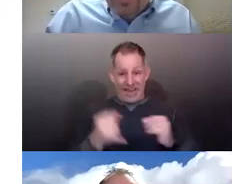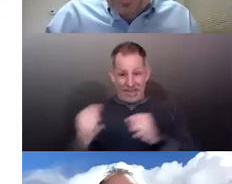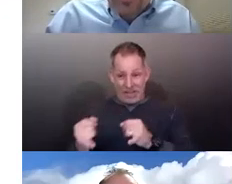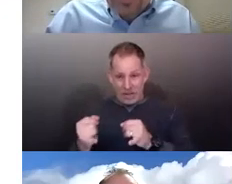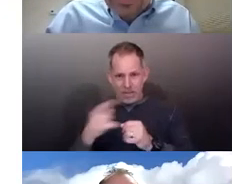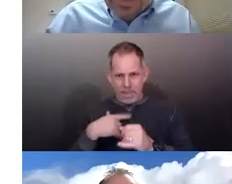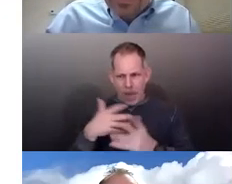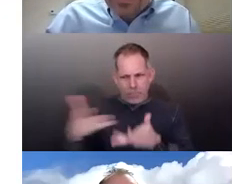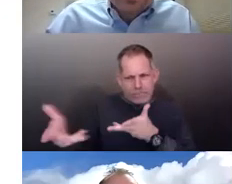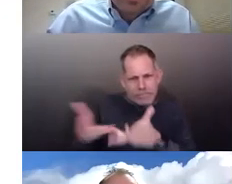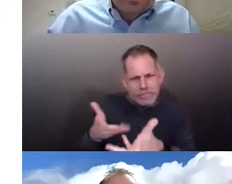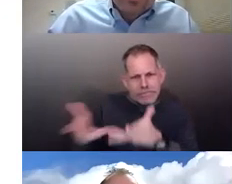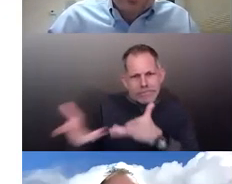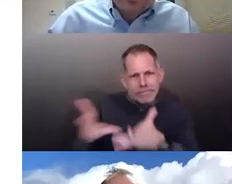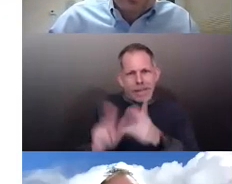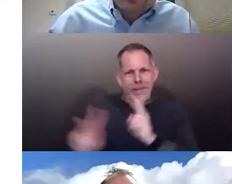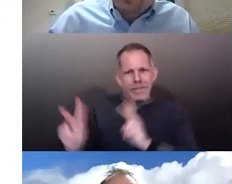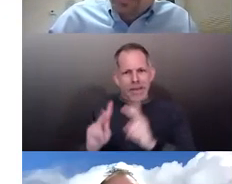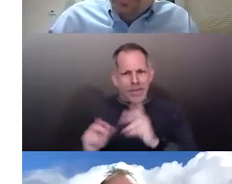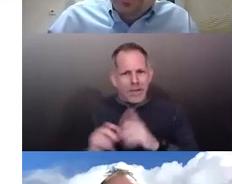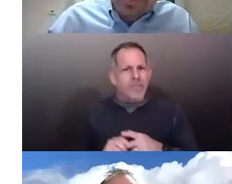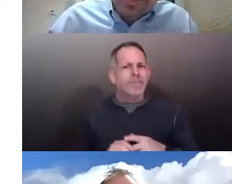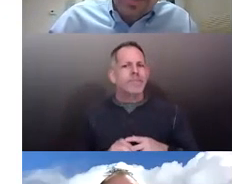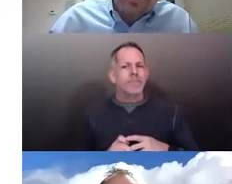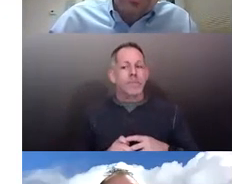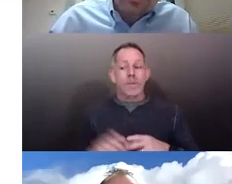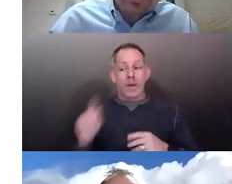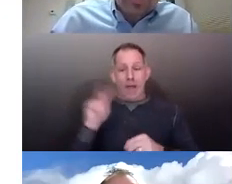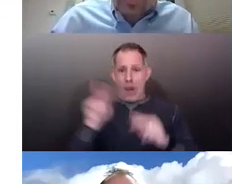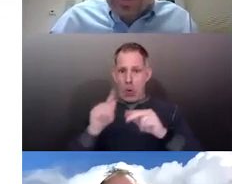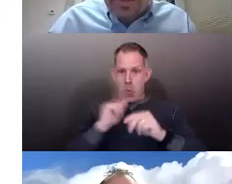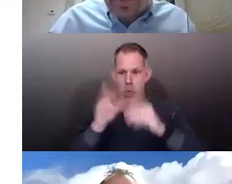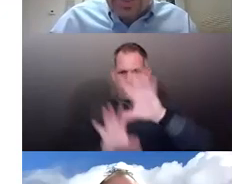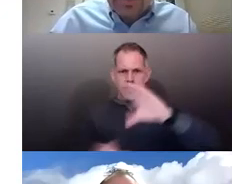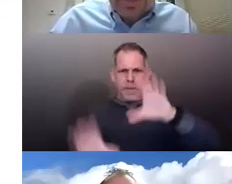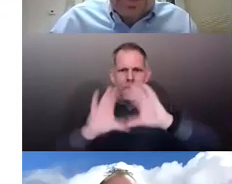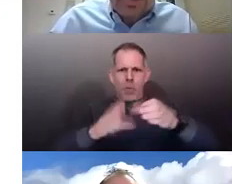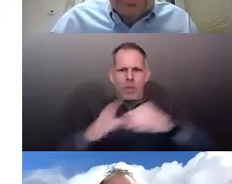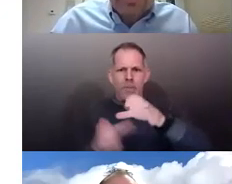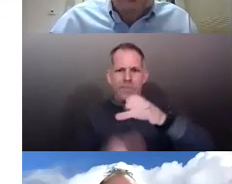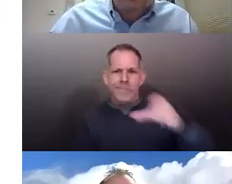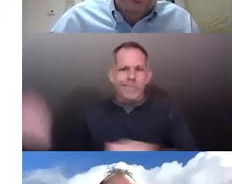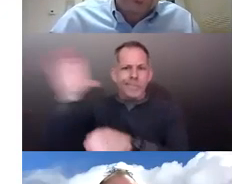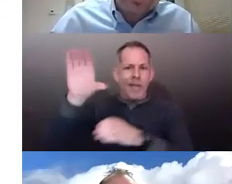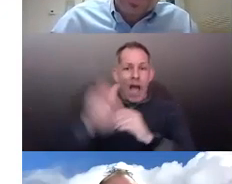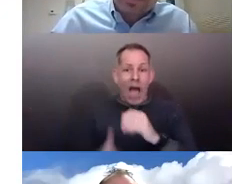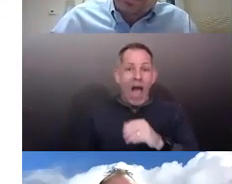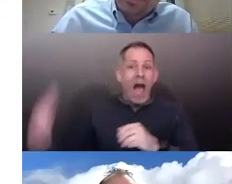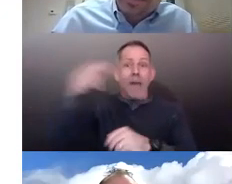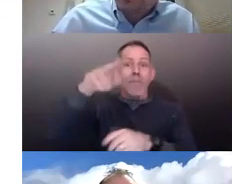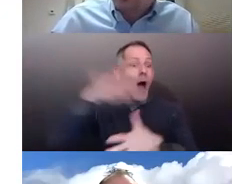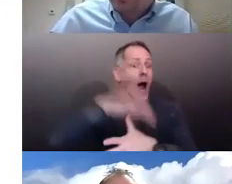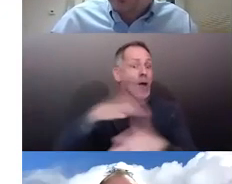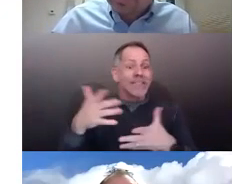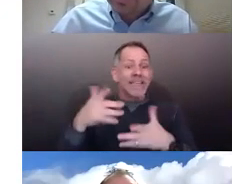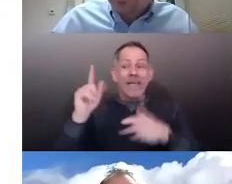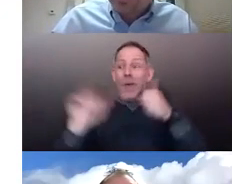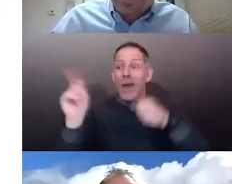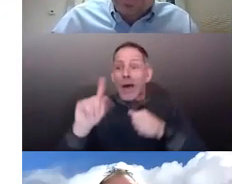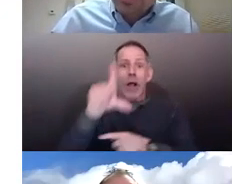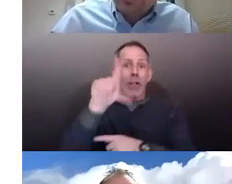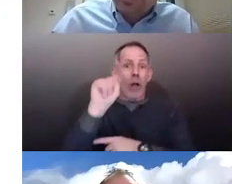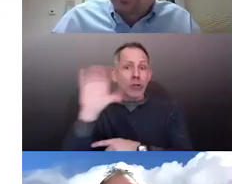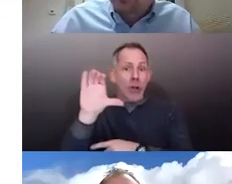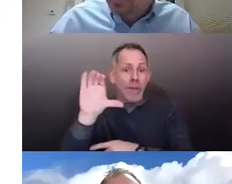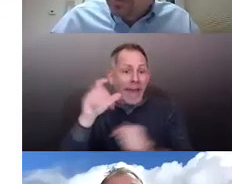high priority settings in the community, like long-term care, schools and childcare, employers, and special